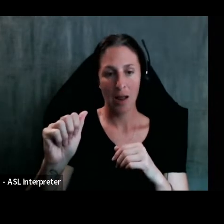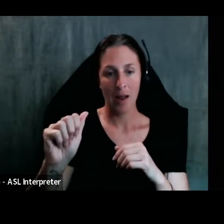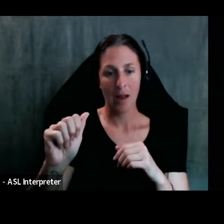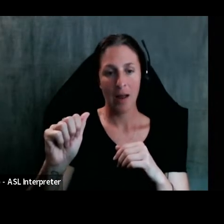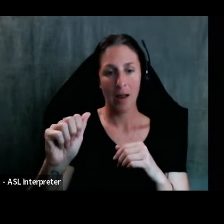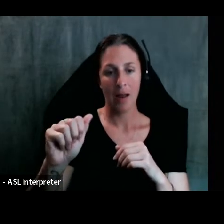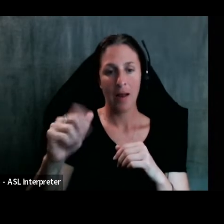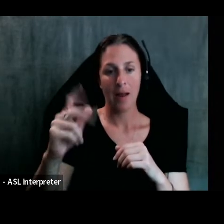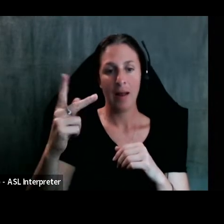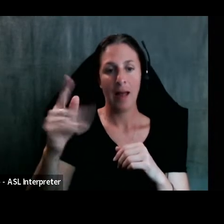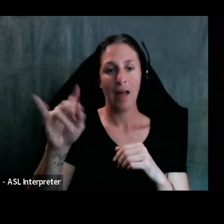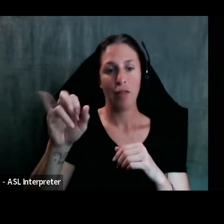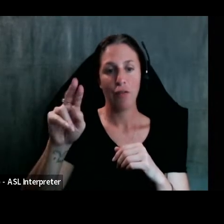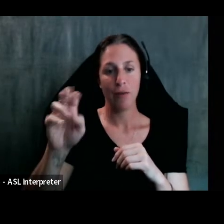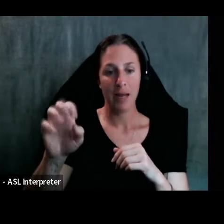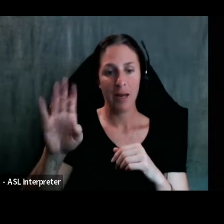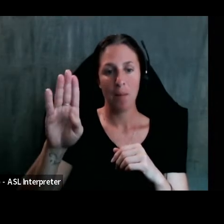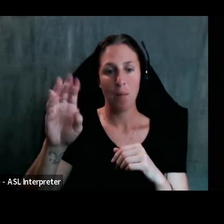Catherine Bozanoff.